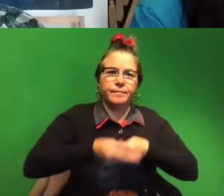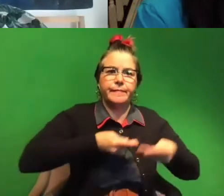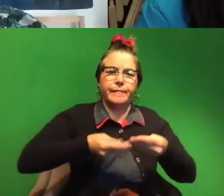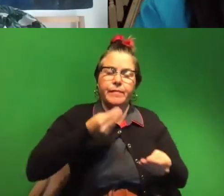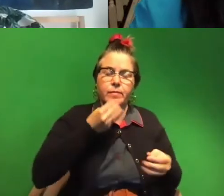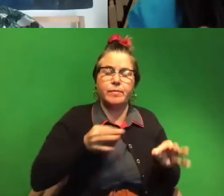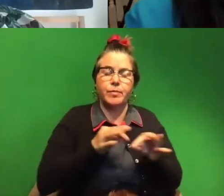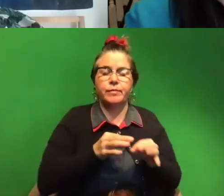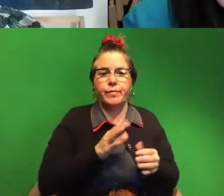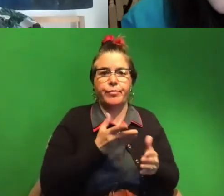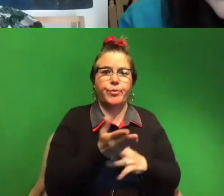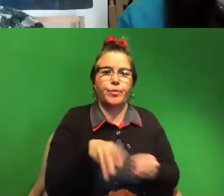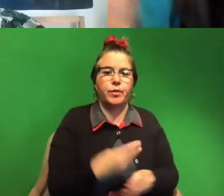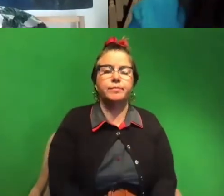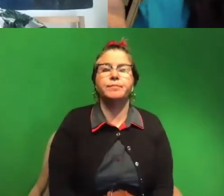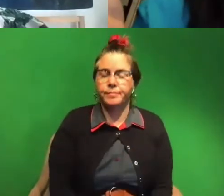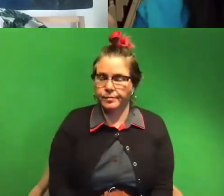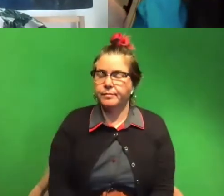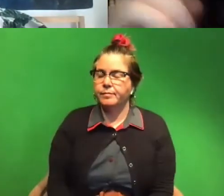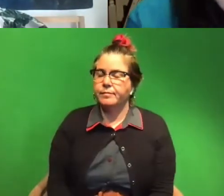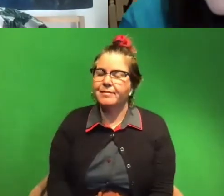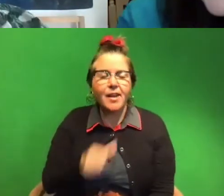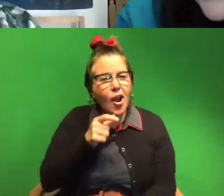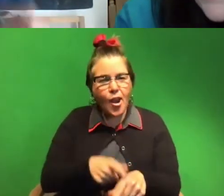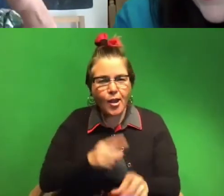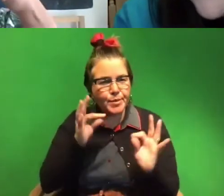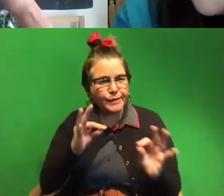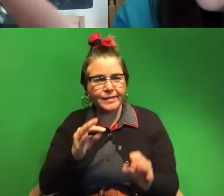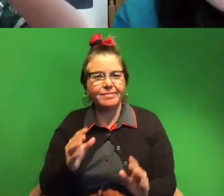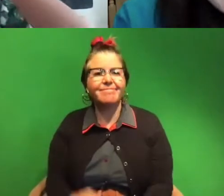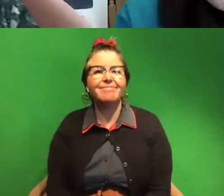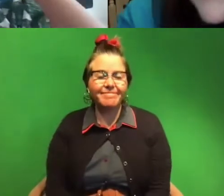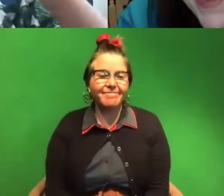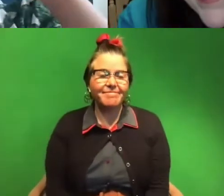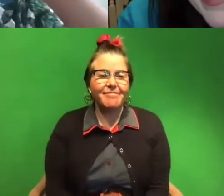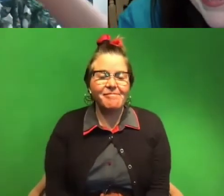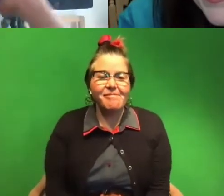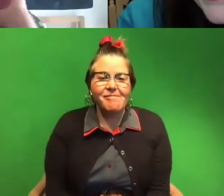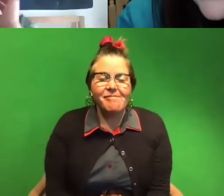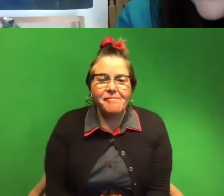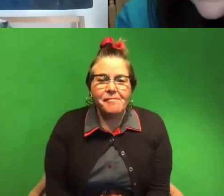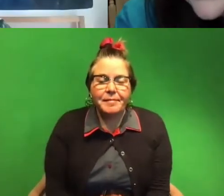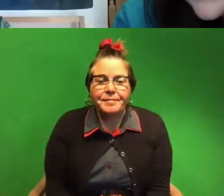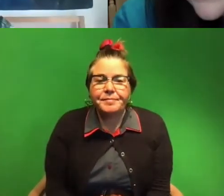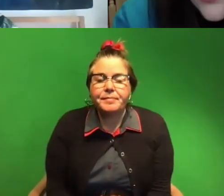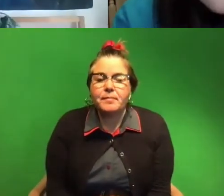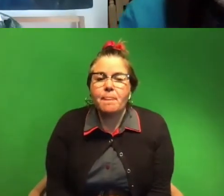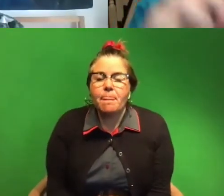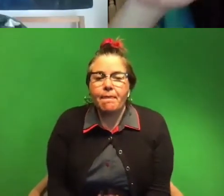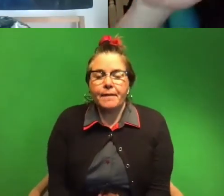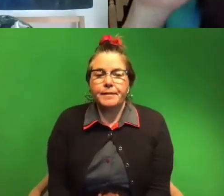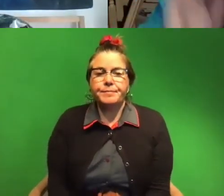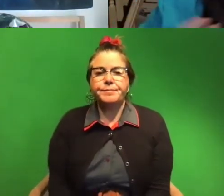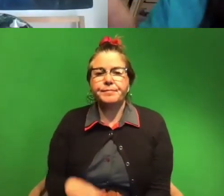world. Awesome. That wasn't too long of an answer. That was a great answer. Awesome. Way to go. All right. Let's see. Are there